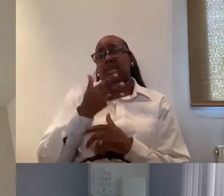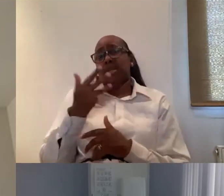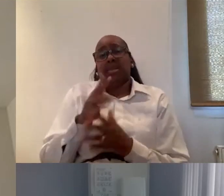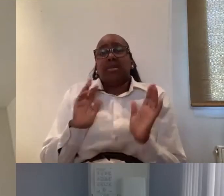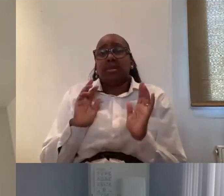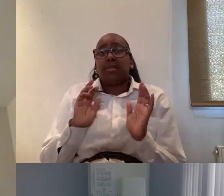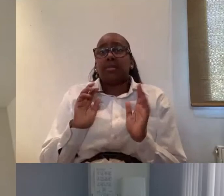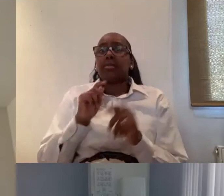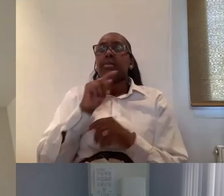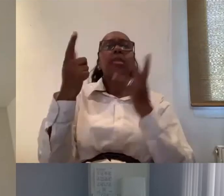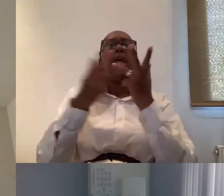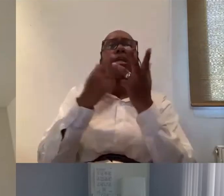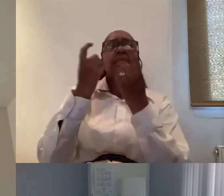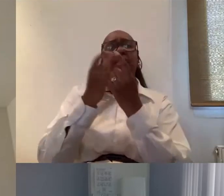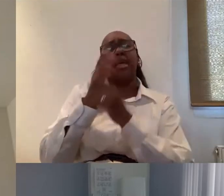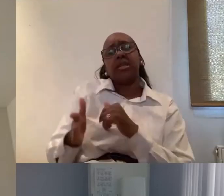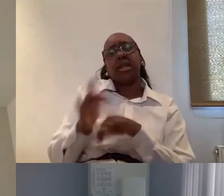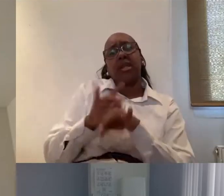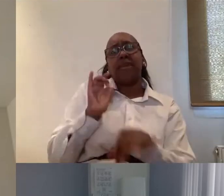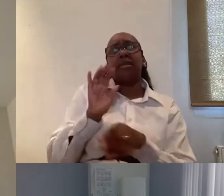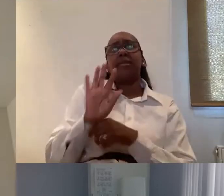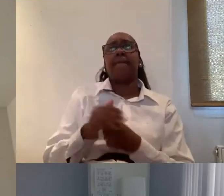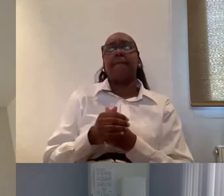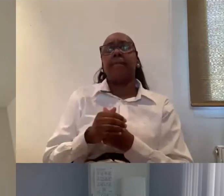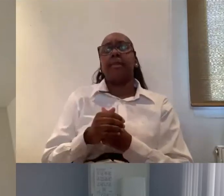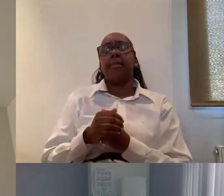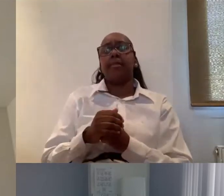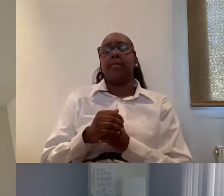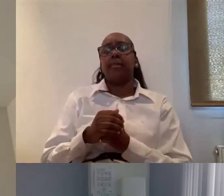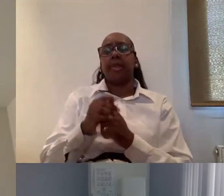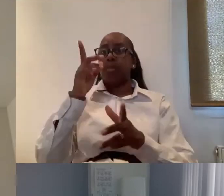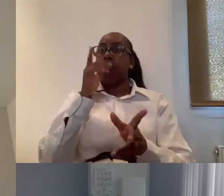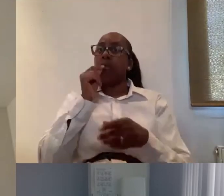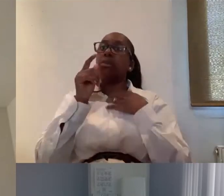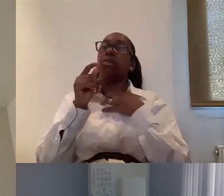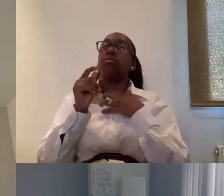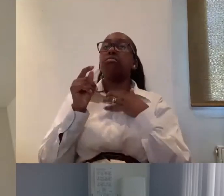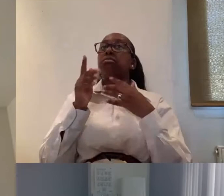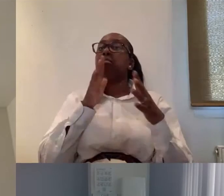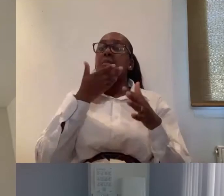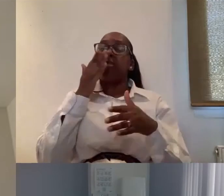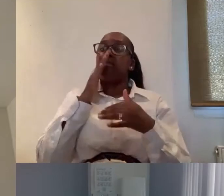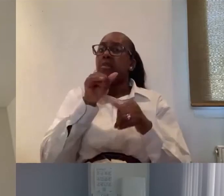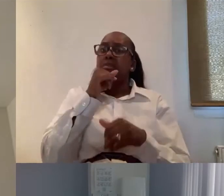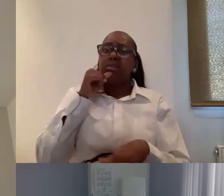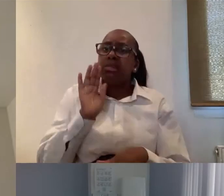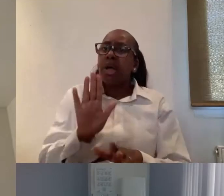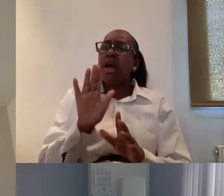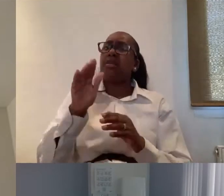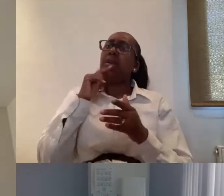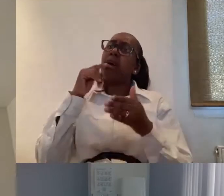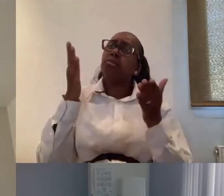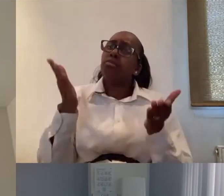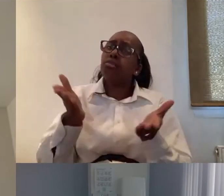And the other thing I suppose to say about side effects is, in some way, although they may be a little bit unpleasant, it's